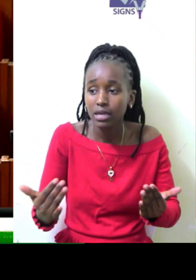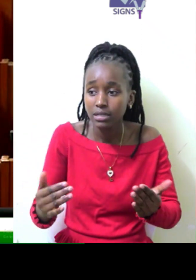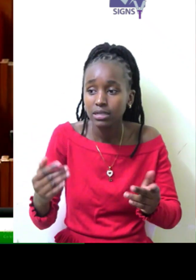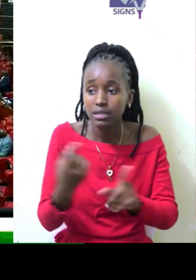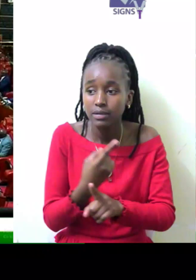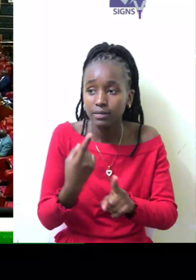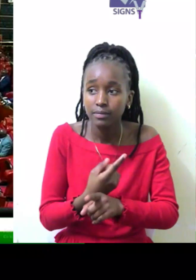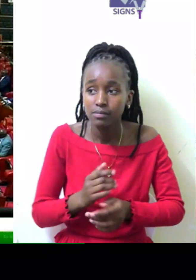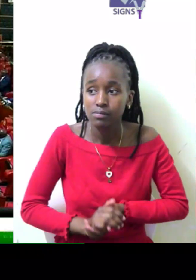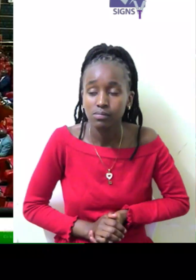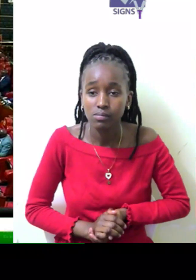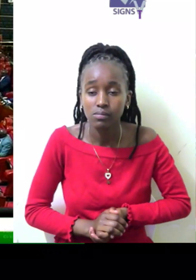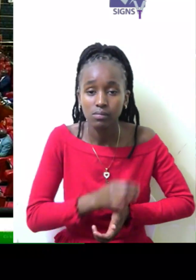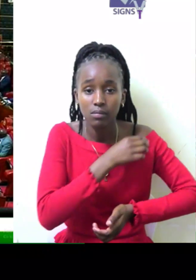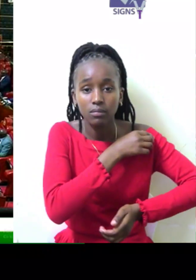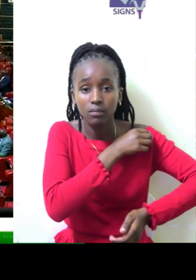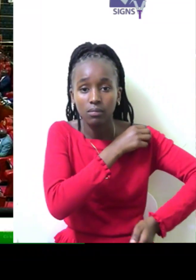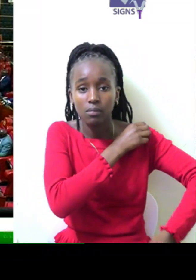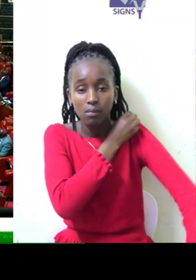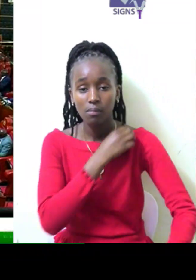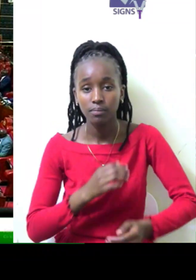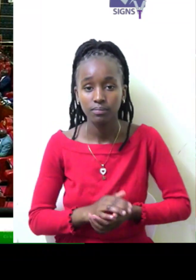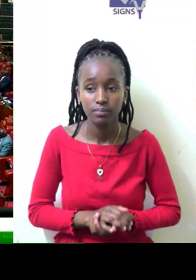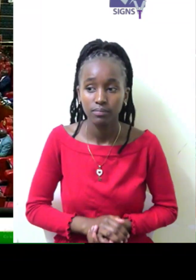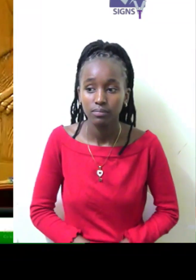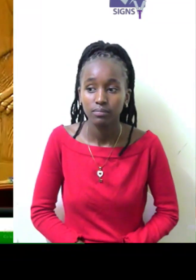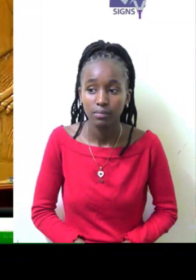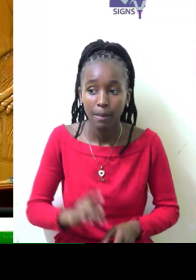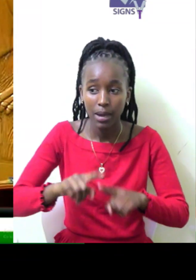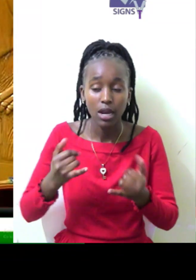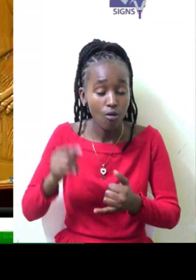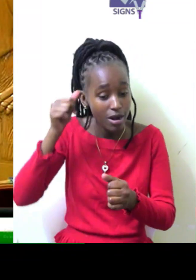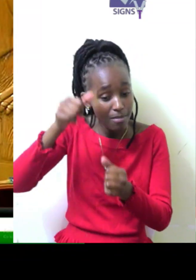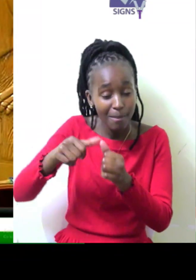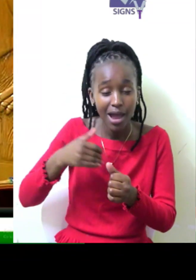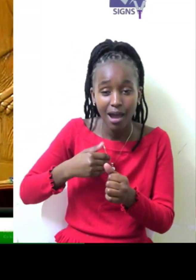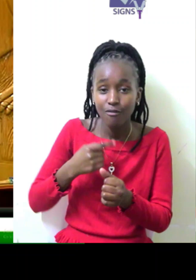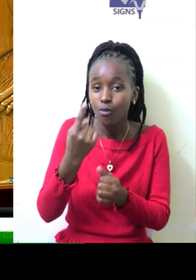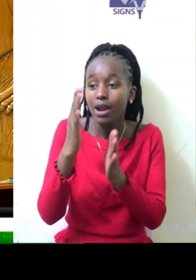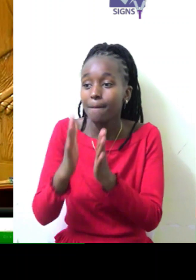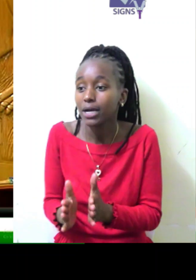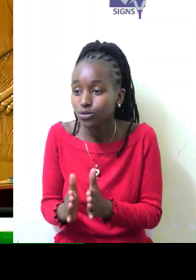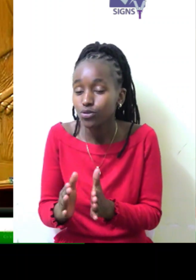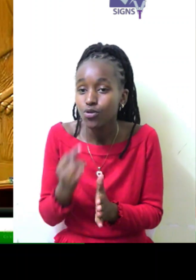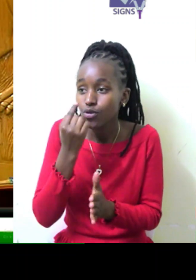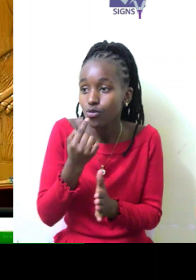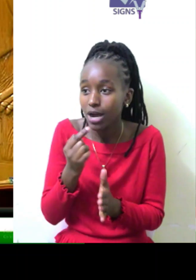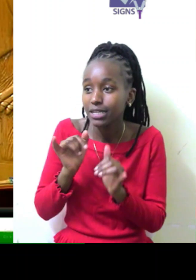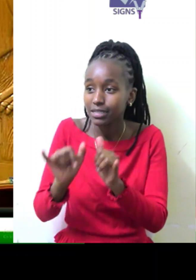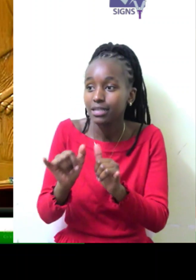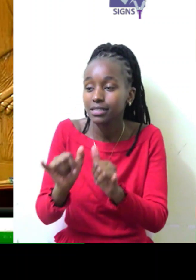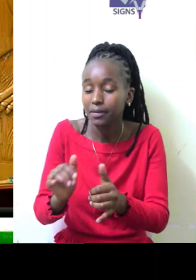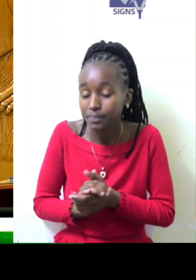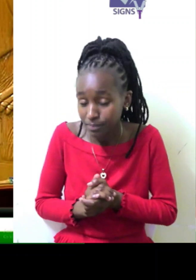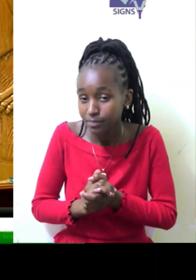be fair to Beatrice Elachi, she was here up to the end of time. I stand guided, Honorable Speaker. Yes. I was, of course, with Beatrice